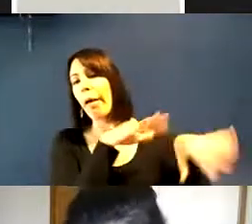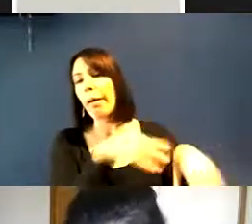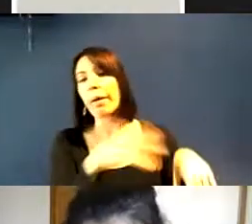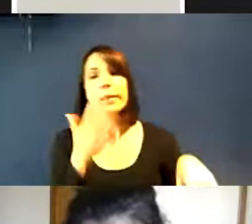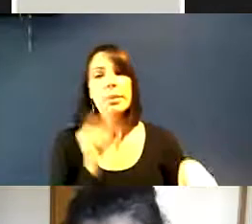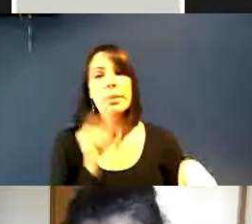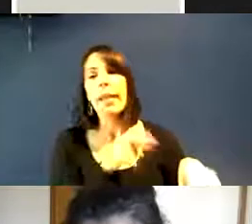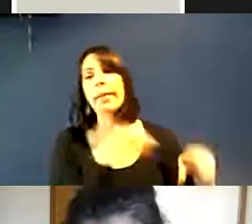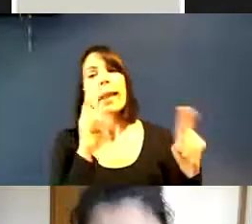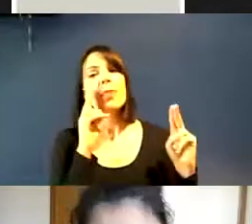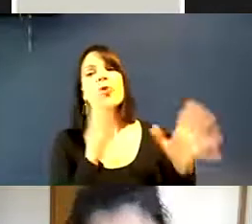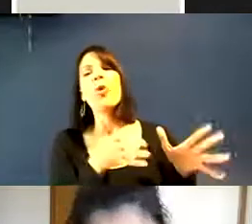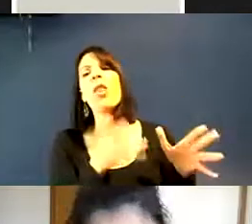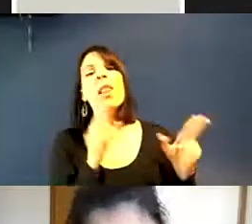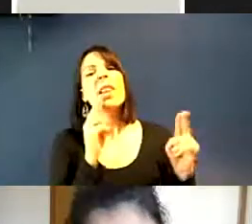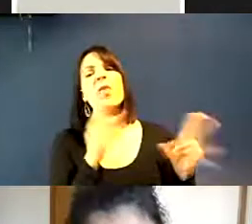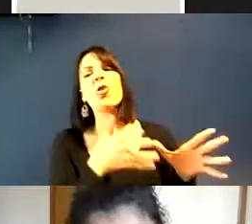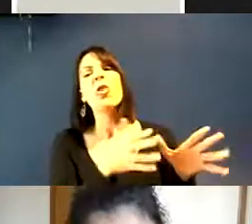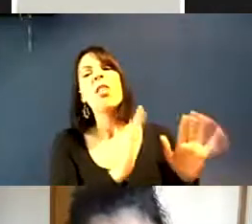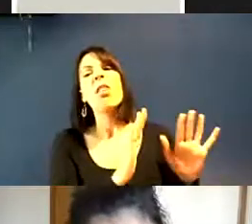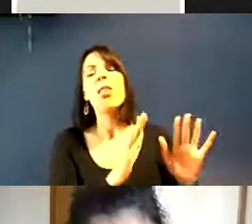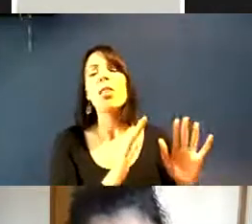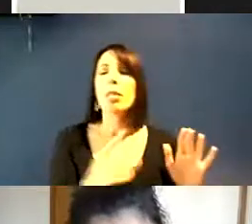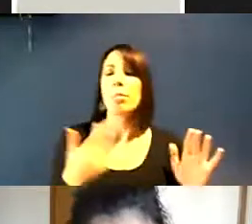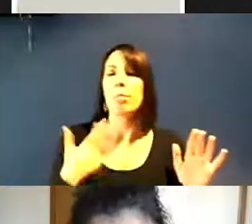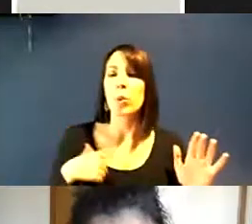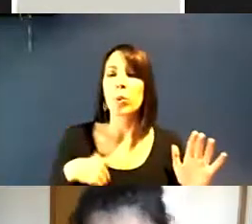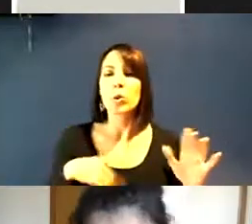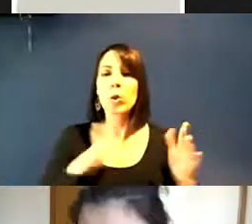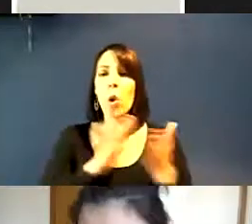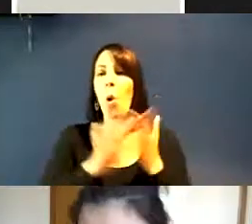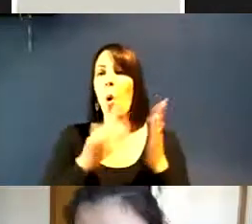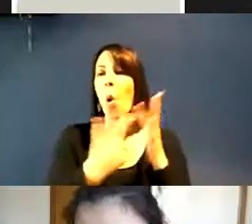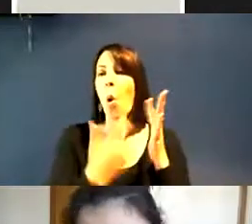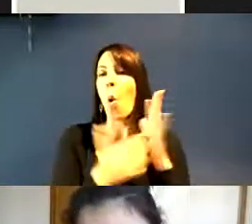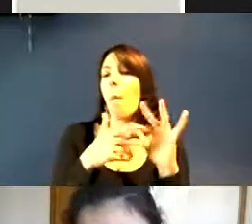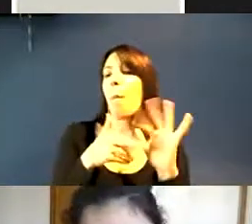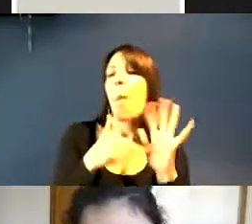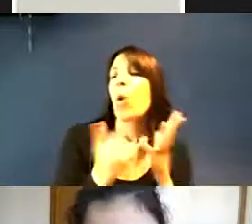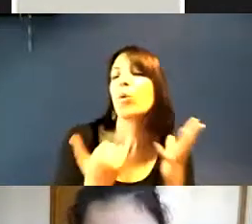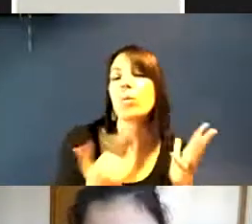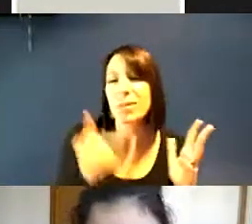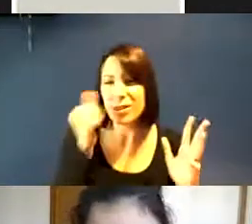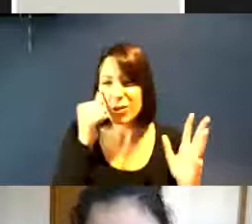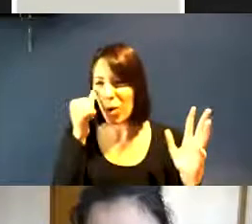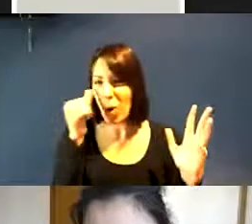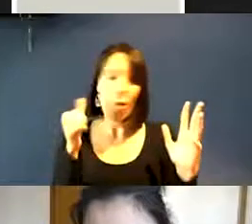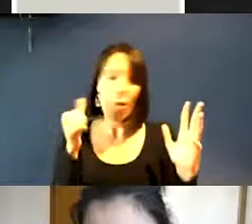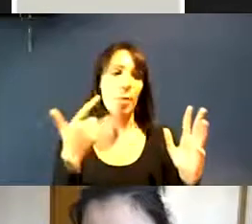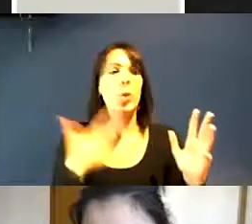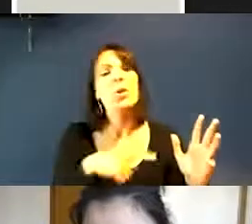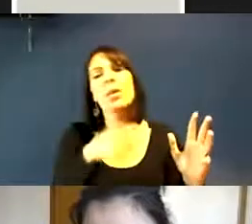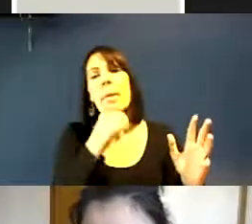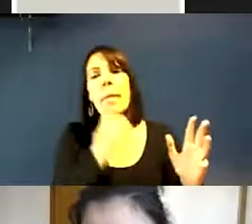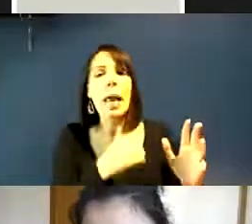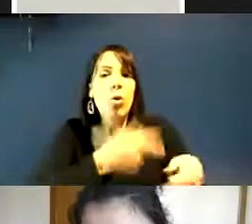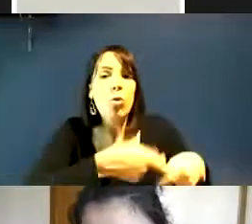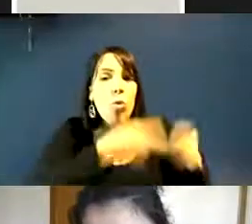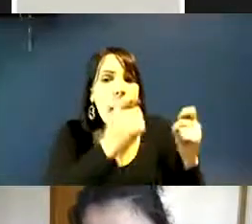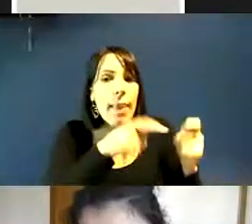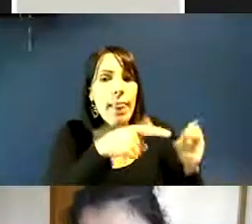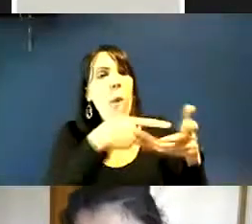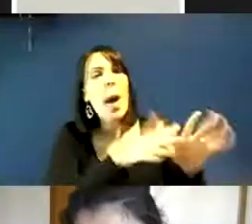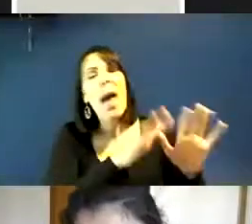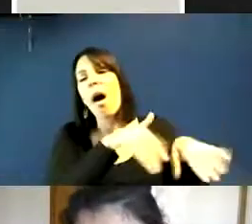naturally male, maybe the product of their hormones or the way they're raised. And